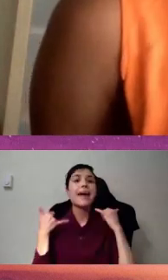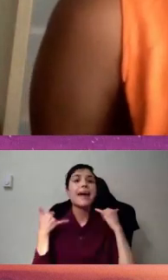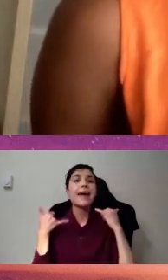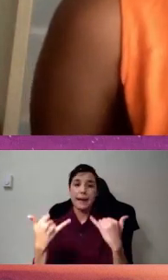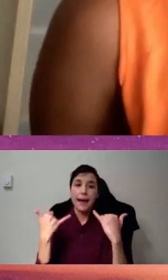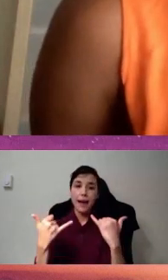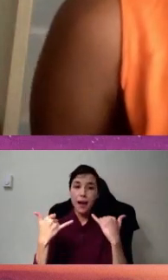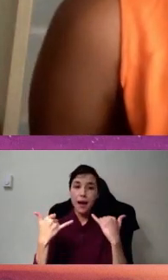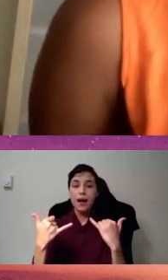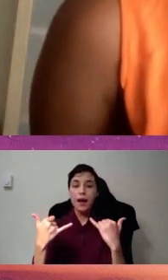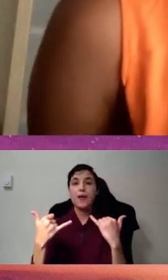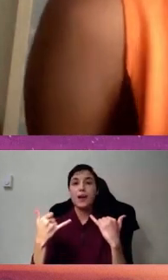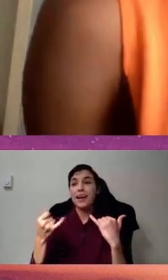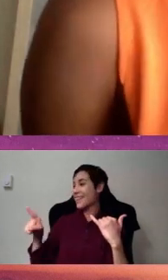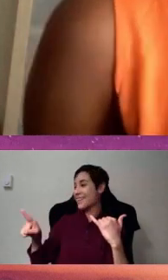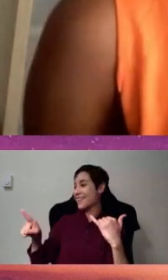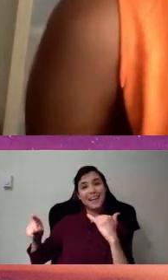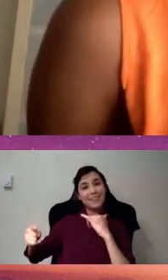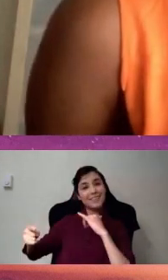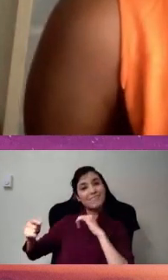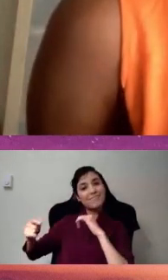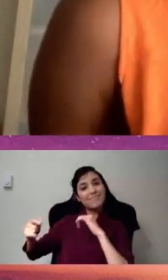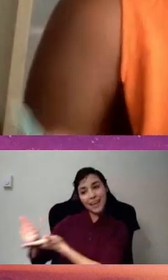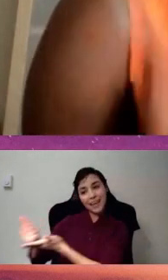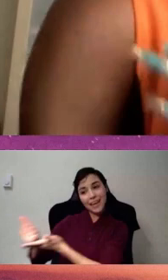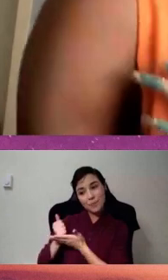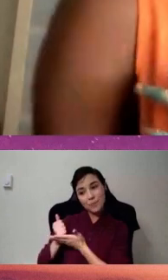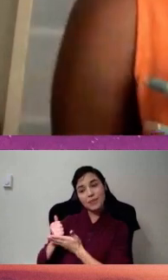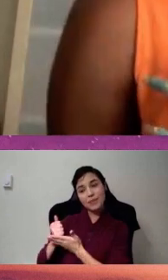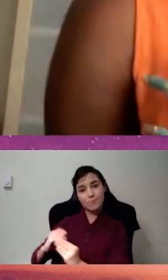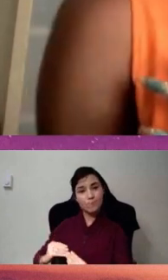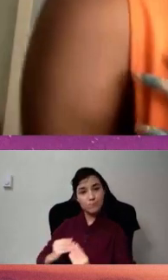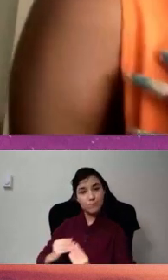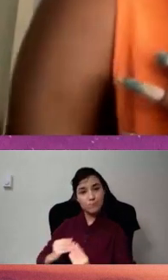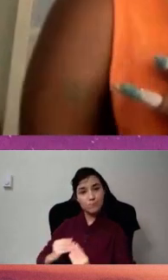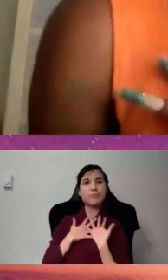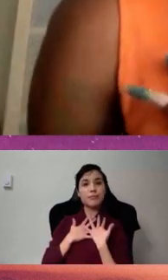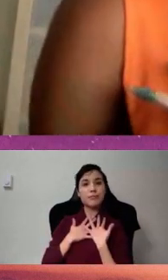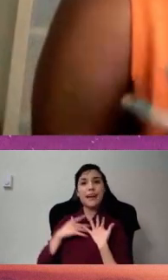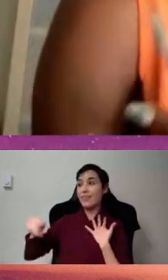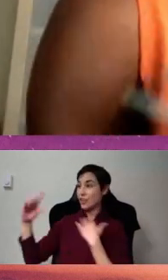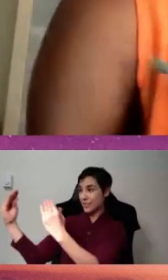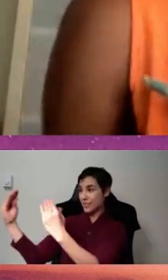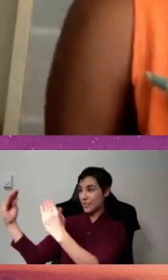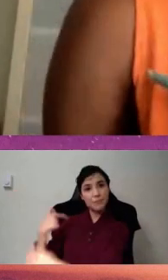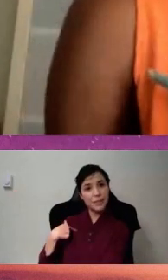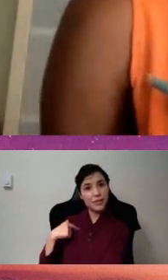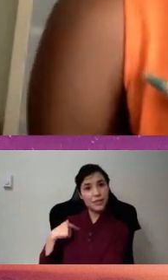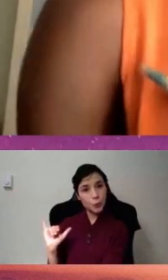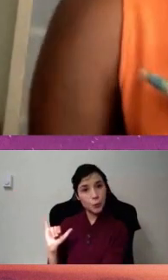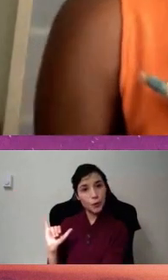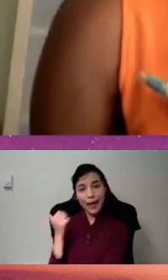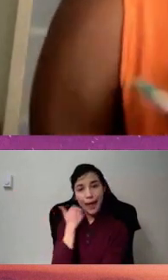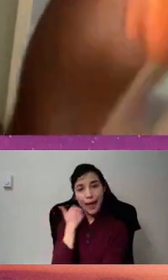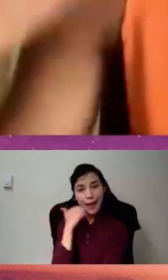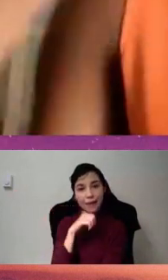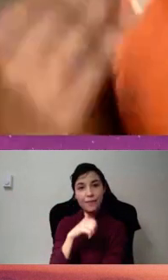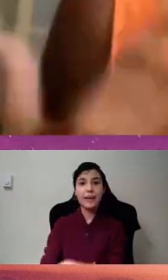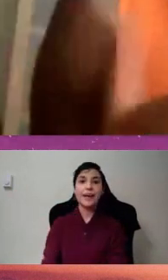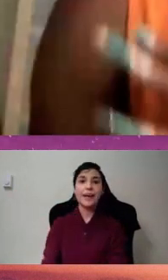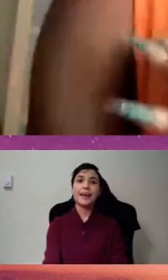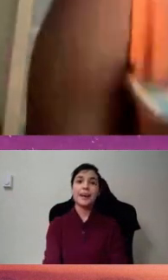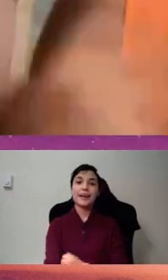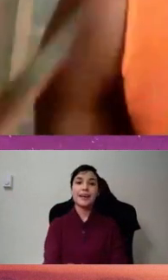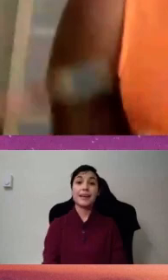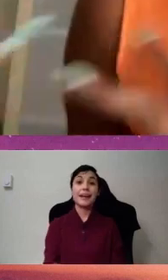be keeping a little fire under me, and I like it. And, and they're teaching me, as much as they're teaching me every day. As an